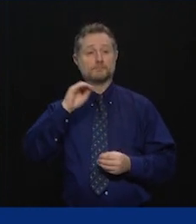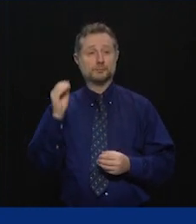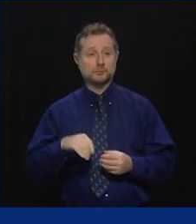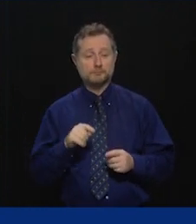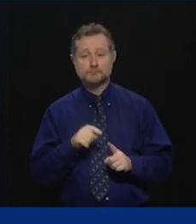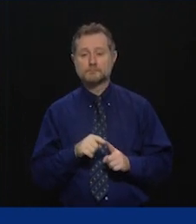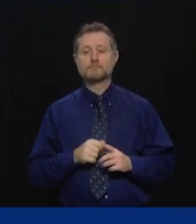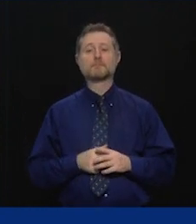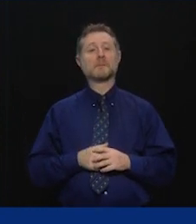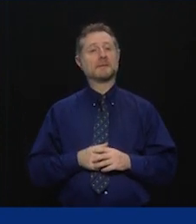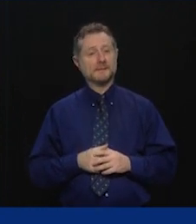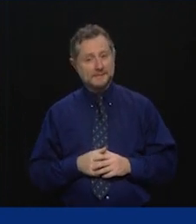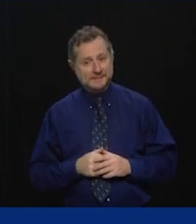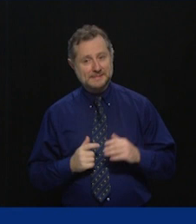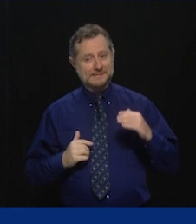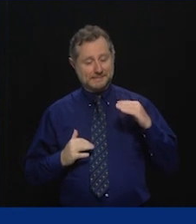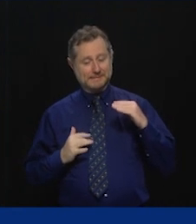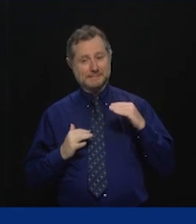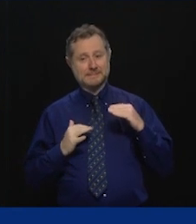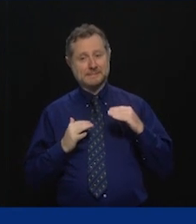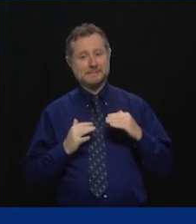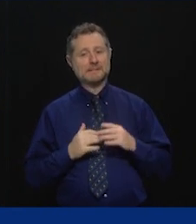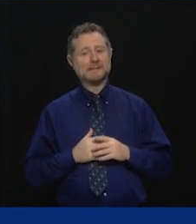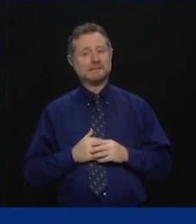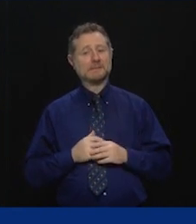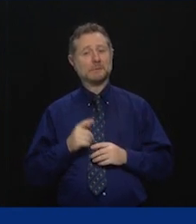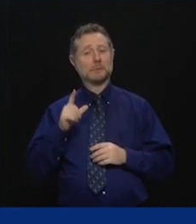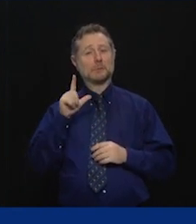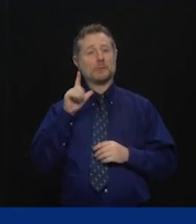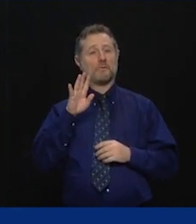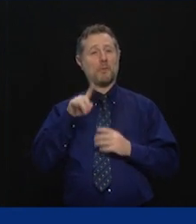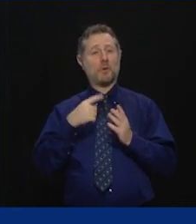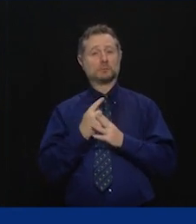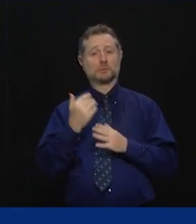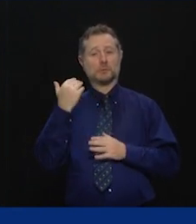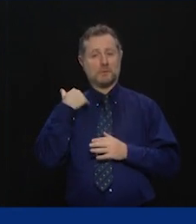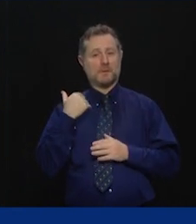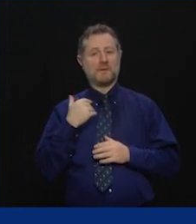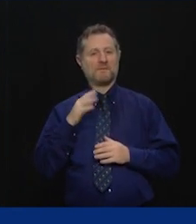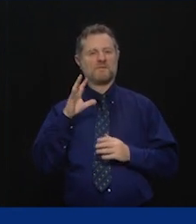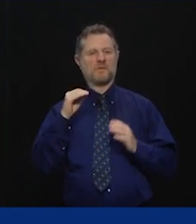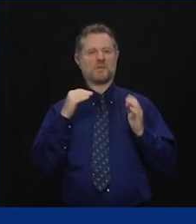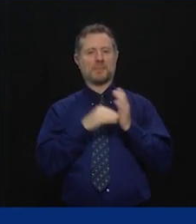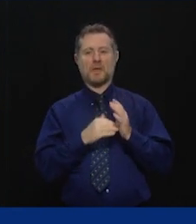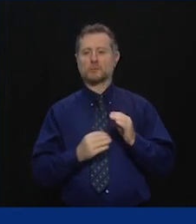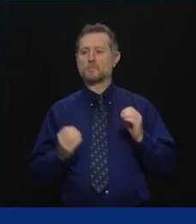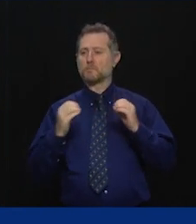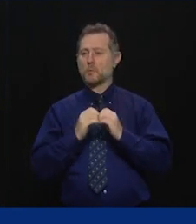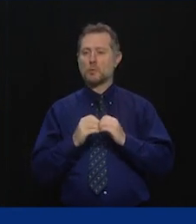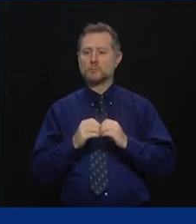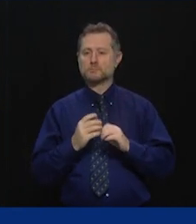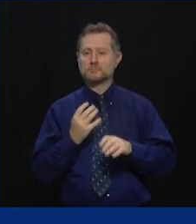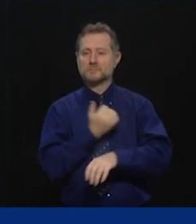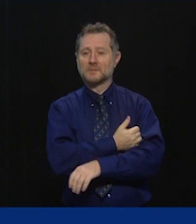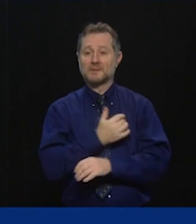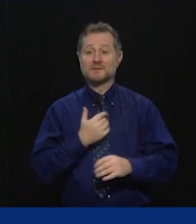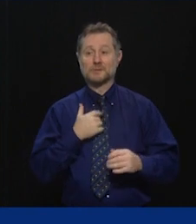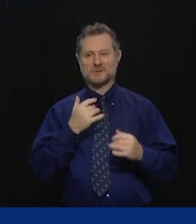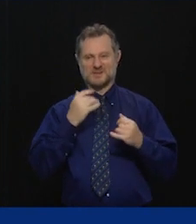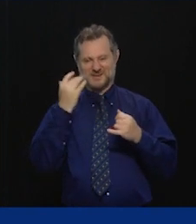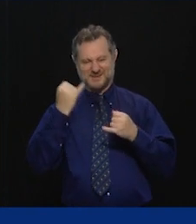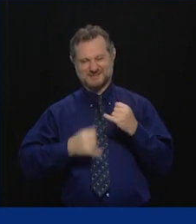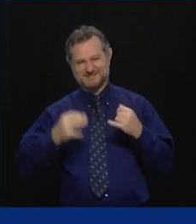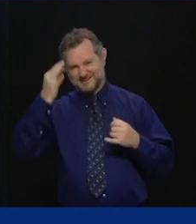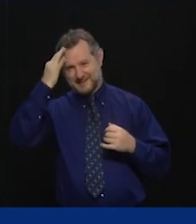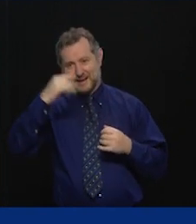there. 50,000 in the last 24 hours. We have a few deadlines coming up. If you're a healthcare worker, Monday's